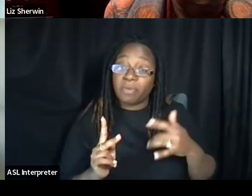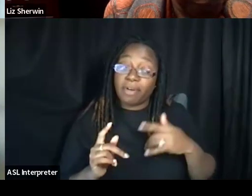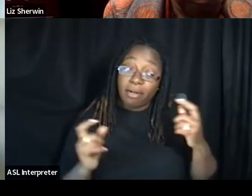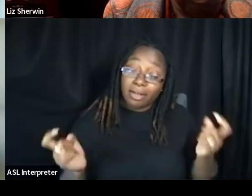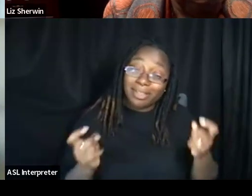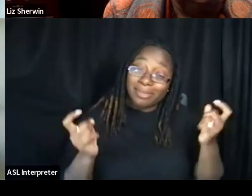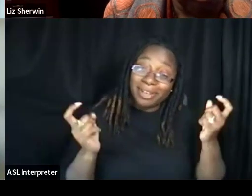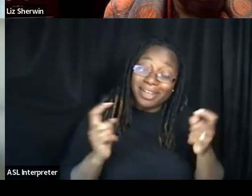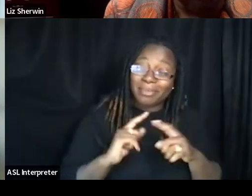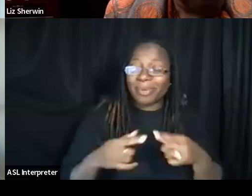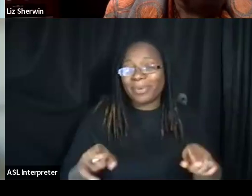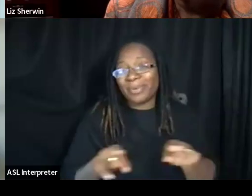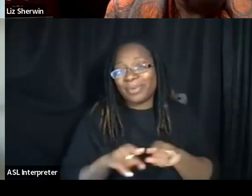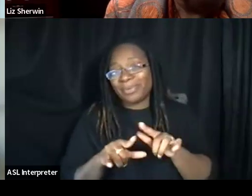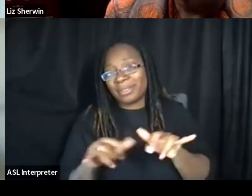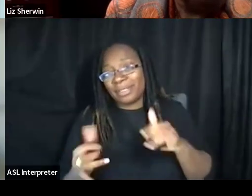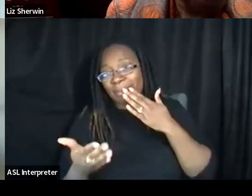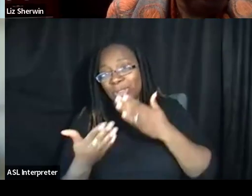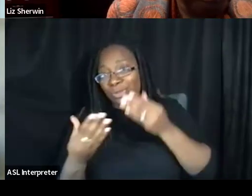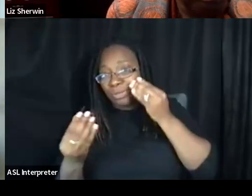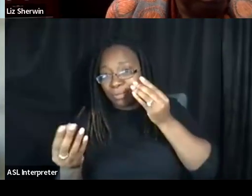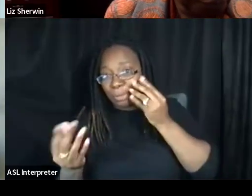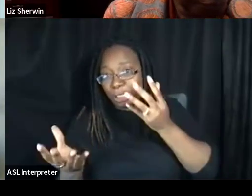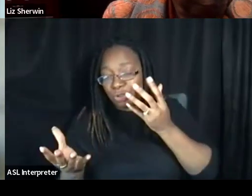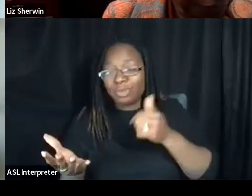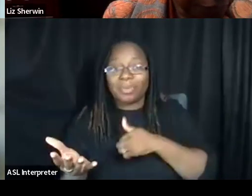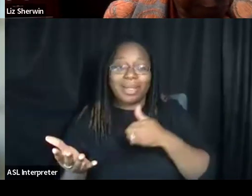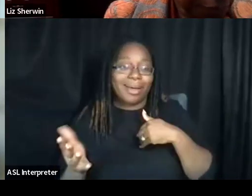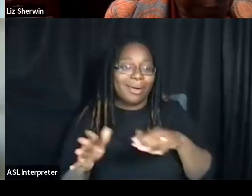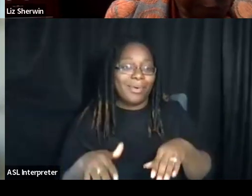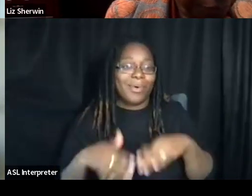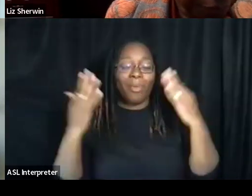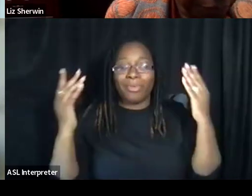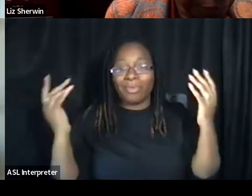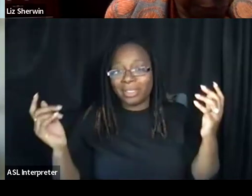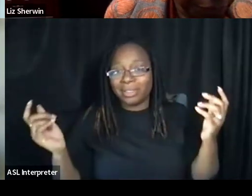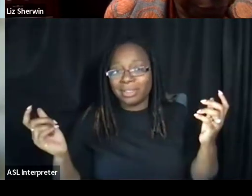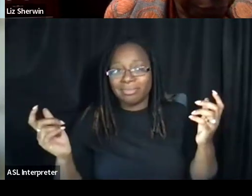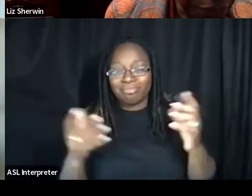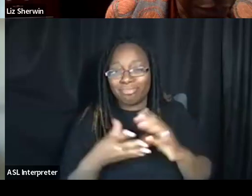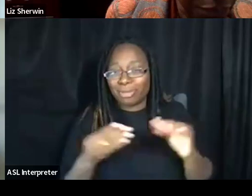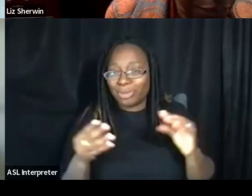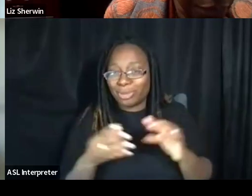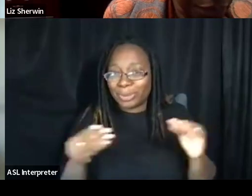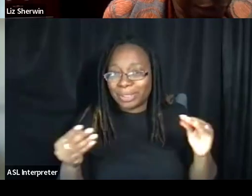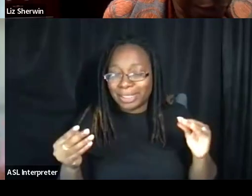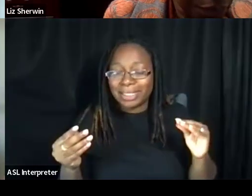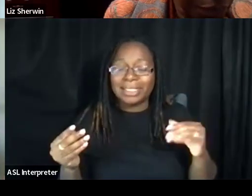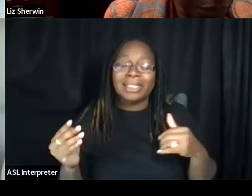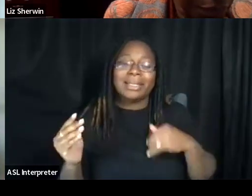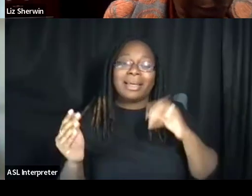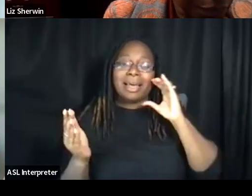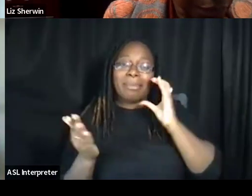good information. So we had everything from, we had an opening ceremony where we showed photos of